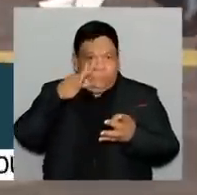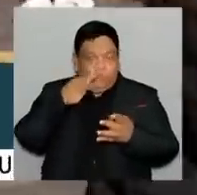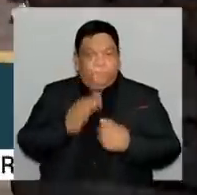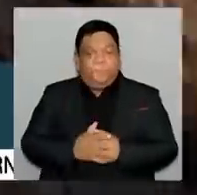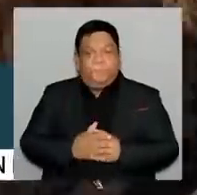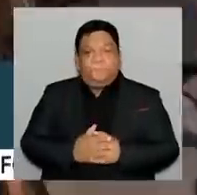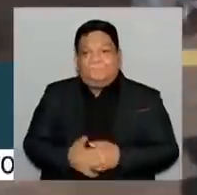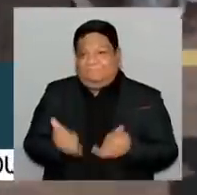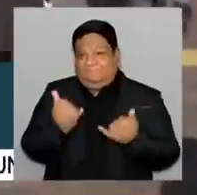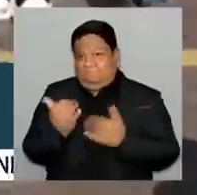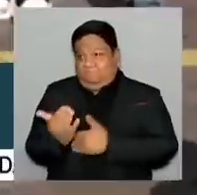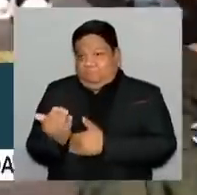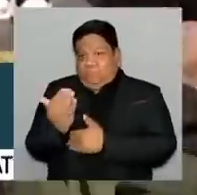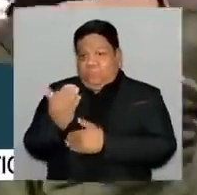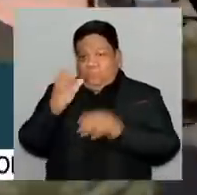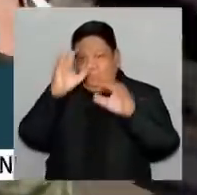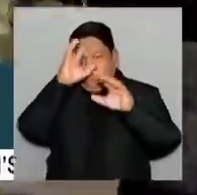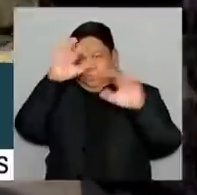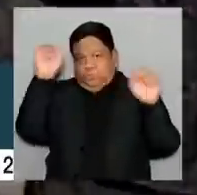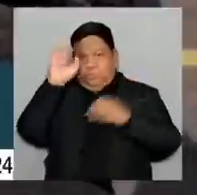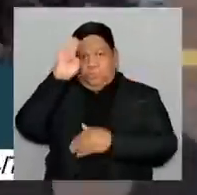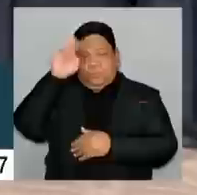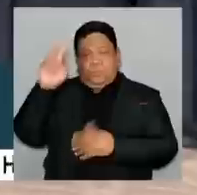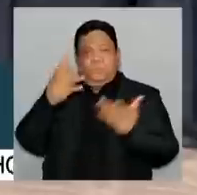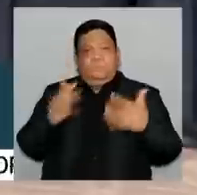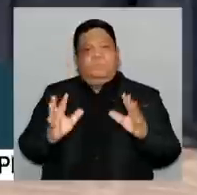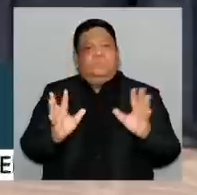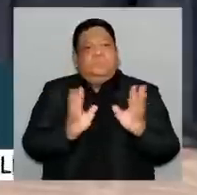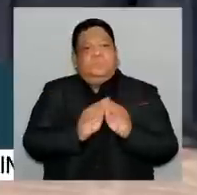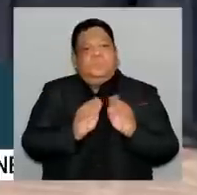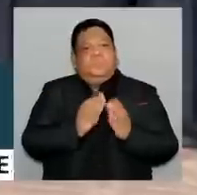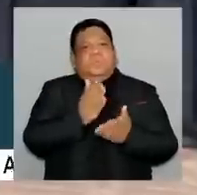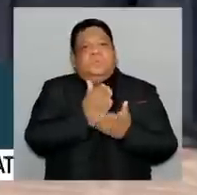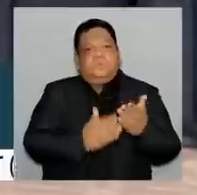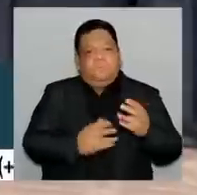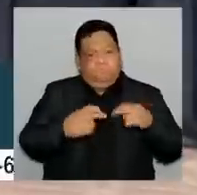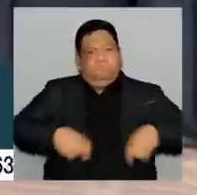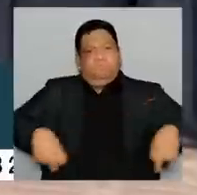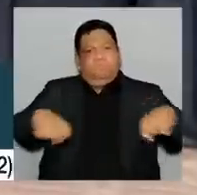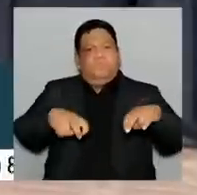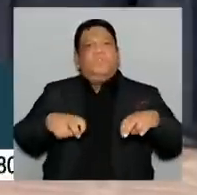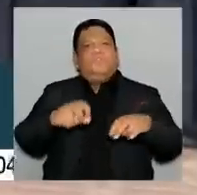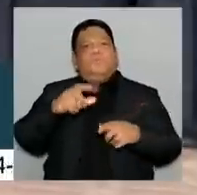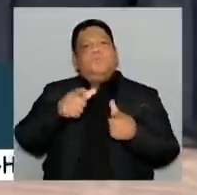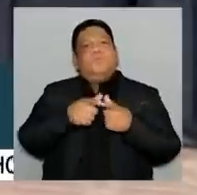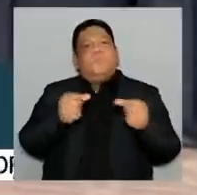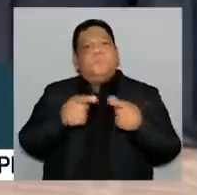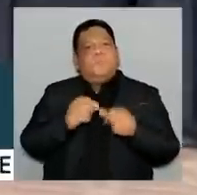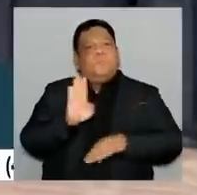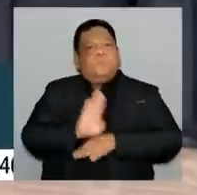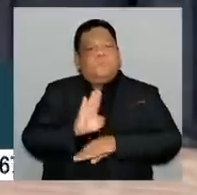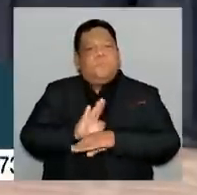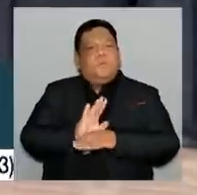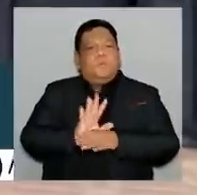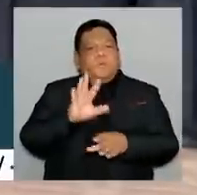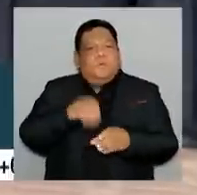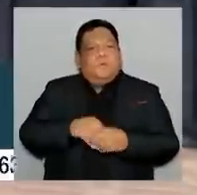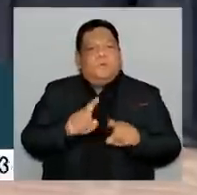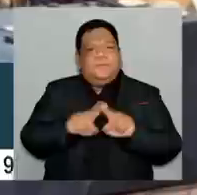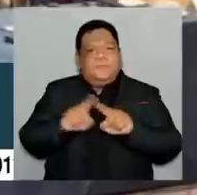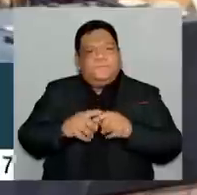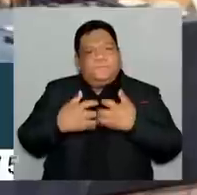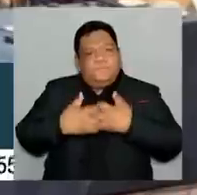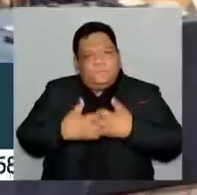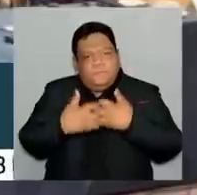Ferdinand Marcos Jr. also had roundtable meetings with some Japanese businessmen engaged in the semiconductor, electronics, and